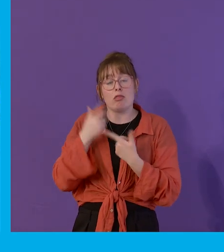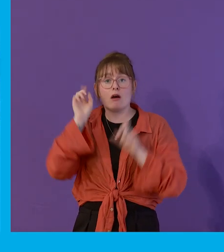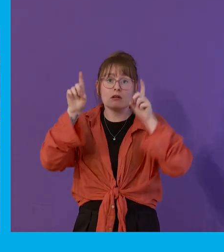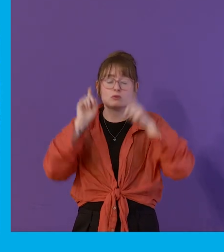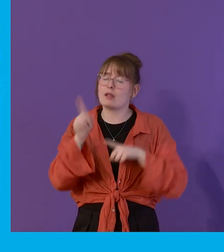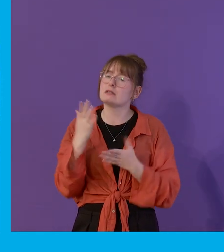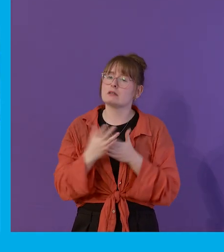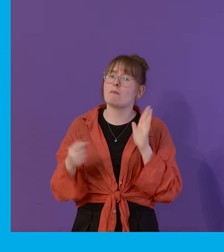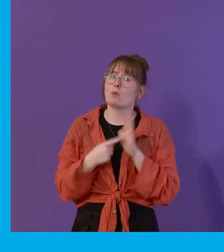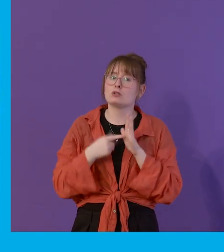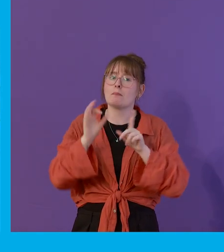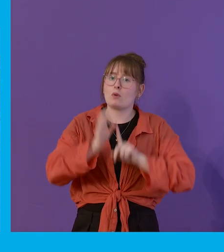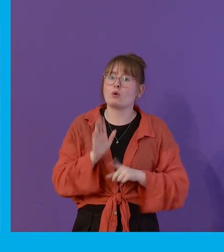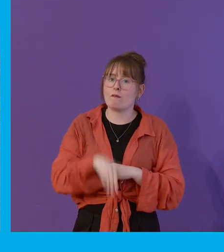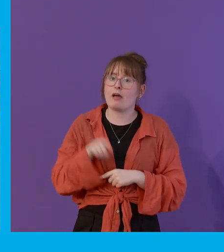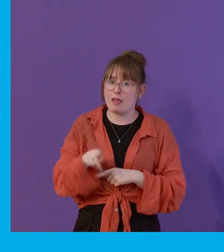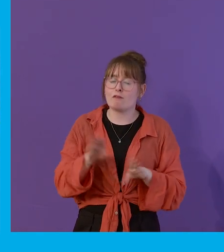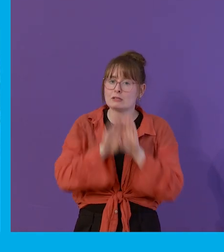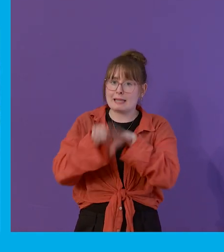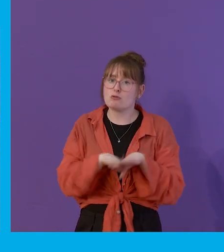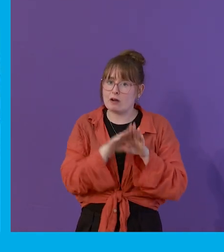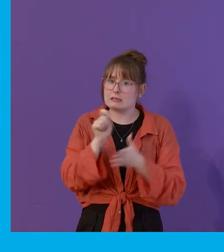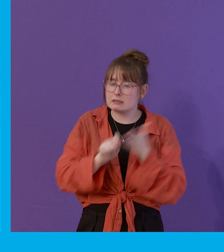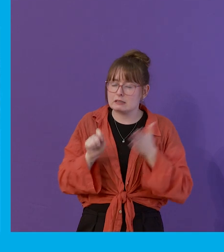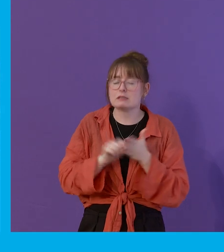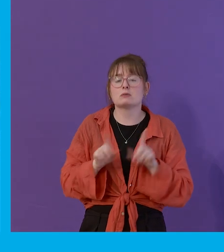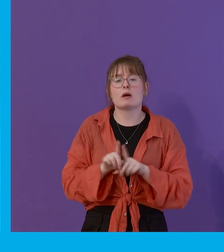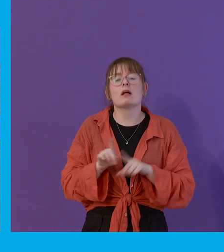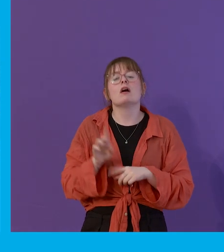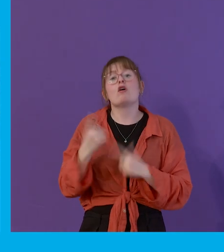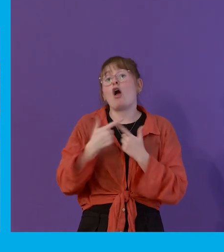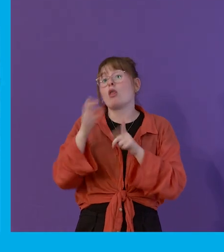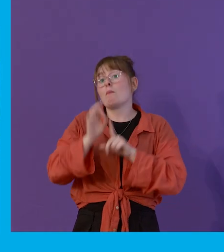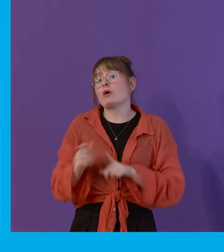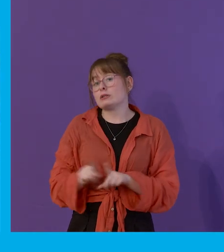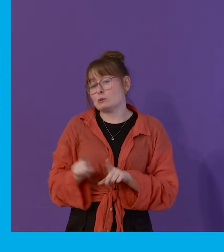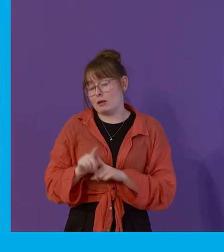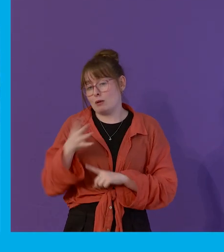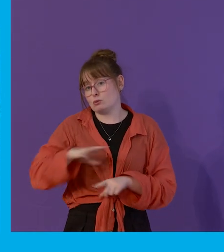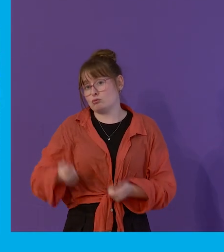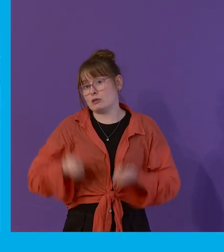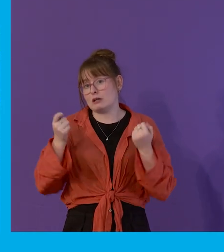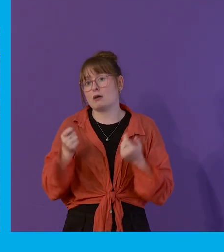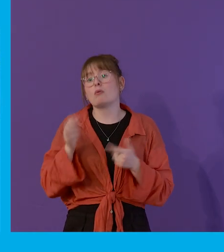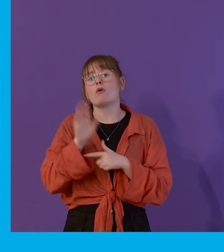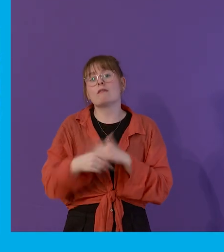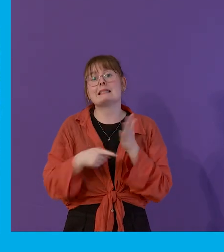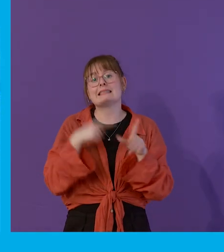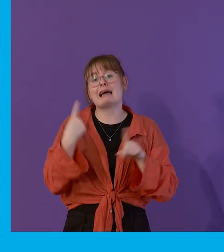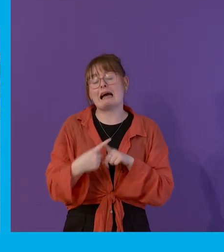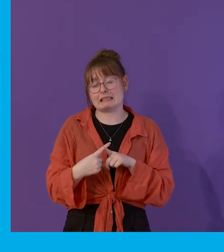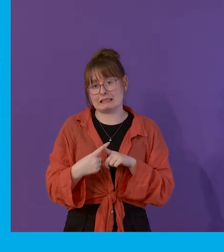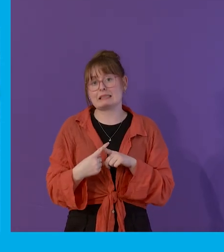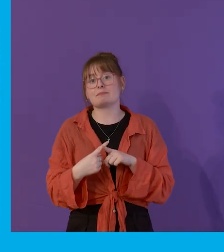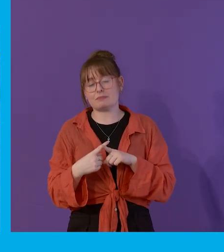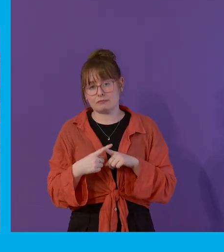important point about participatory democratic initiatives. The very quick other point I would make is alluded to in both the taxation stuff as